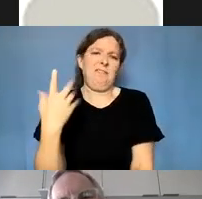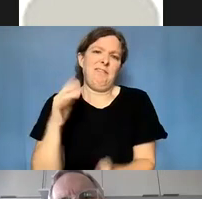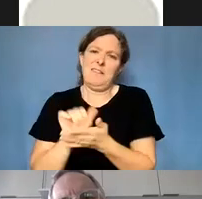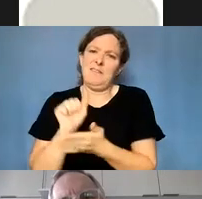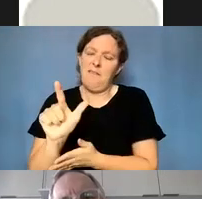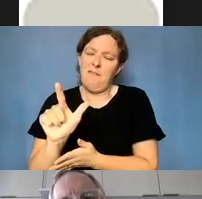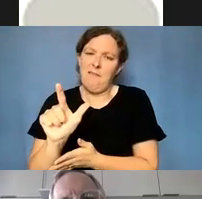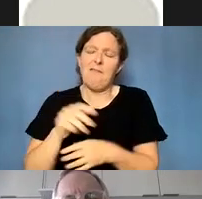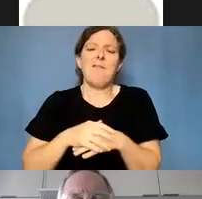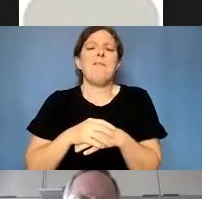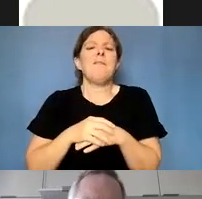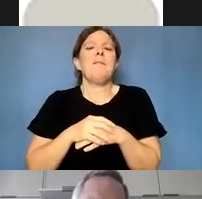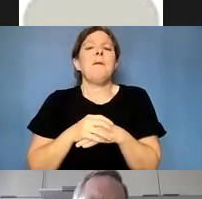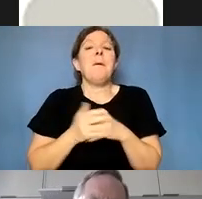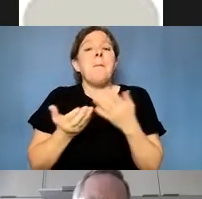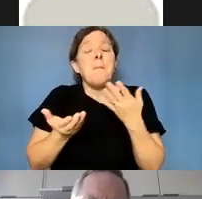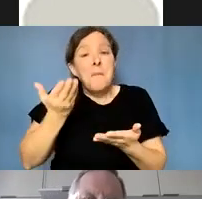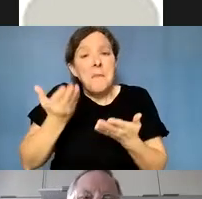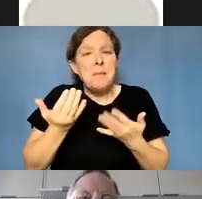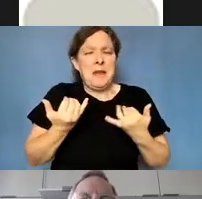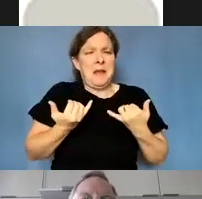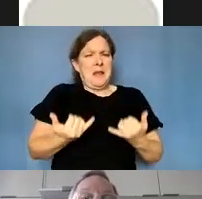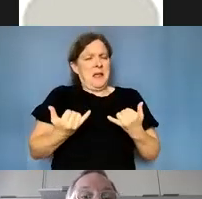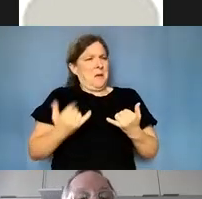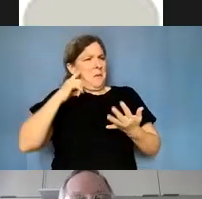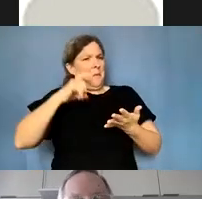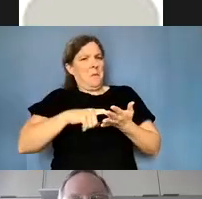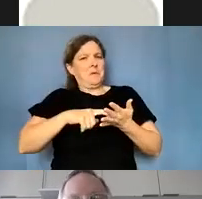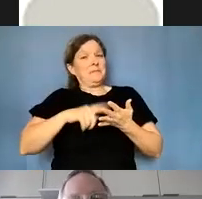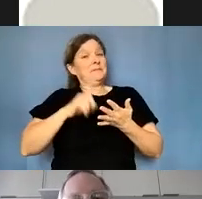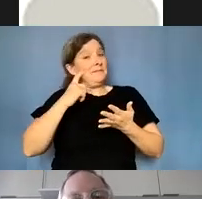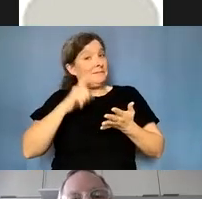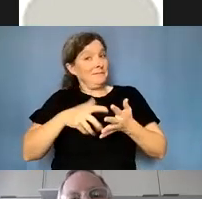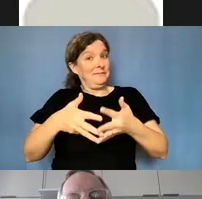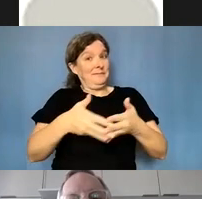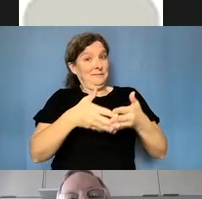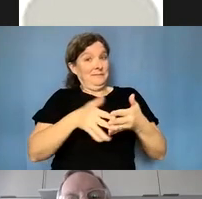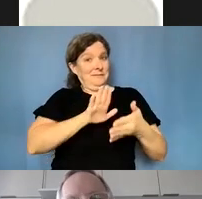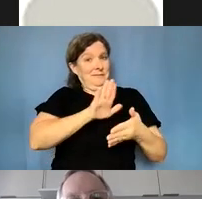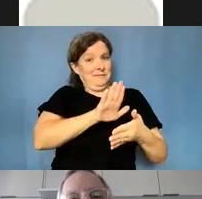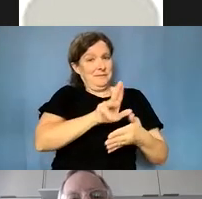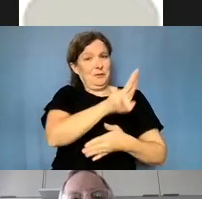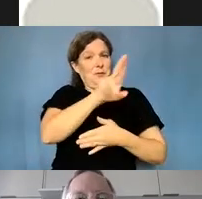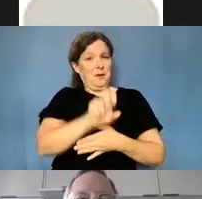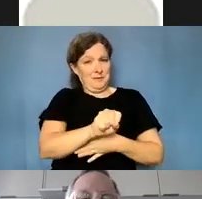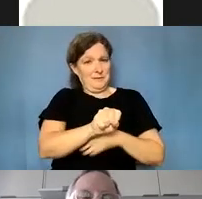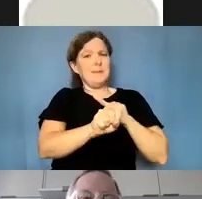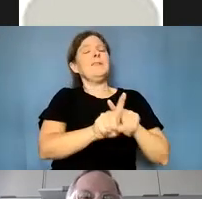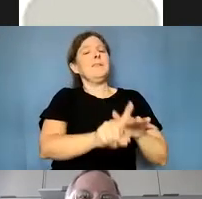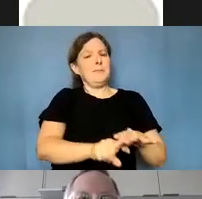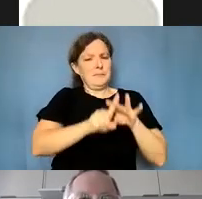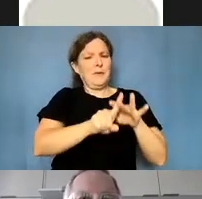you may encounter questions now because the United States is starting to initiate.